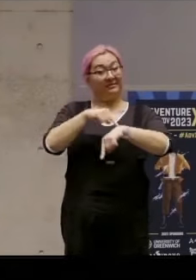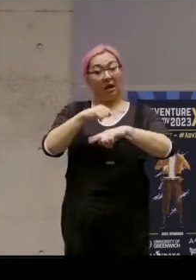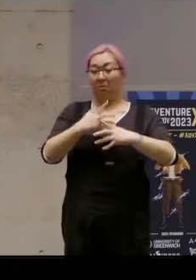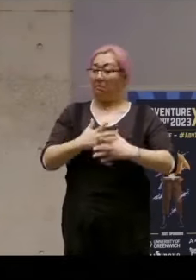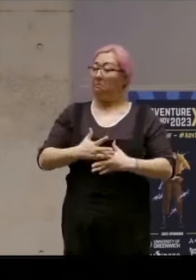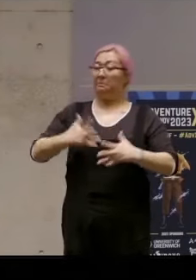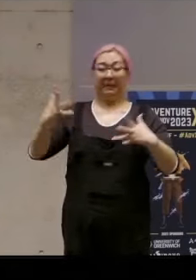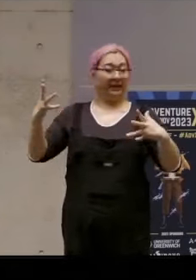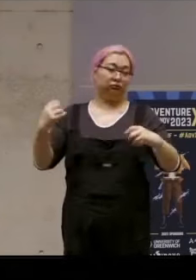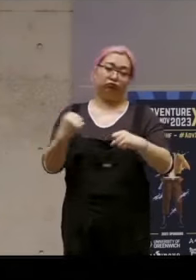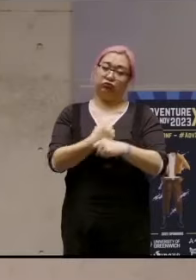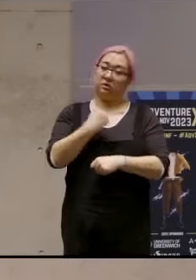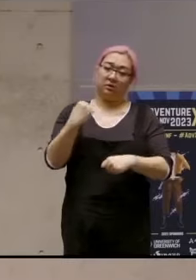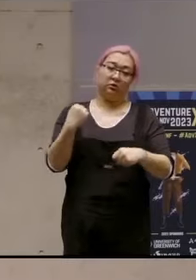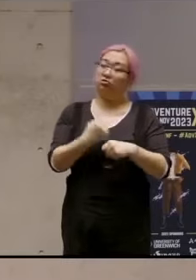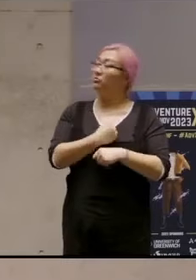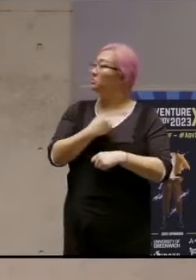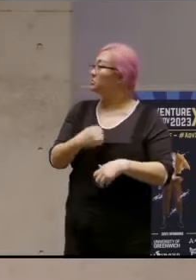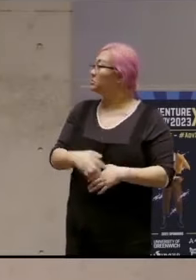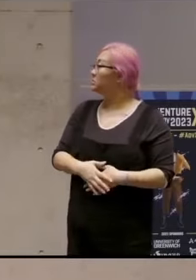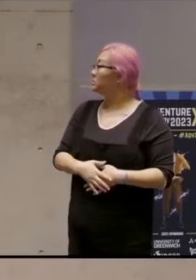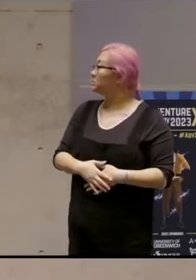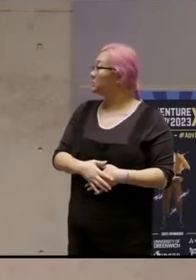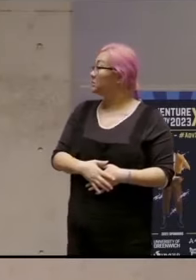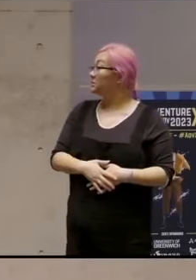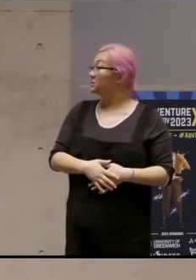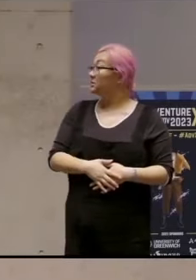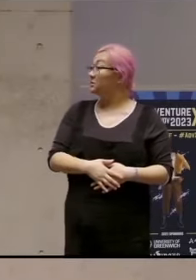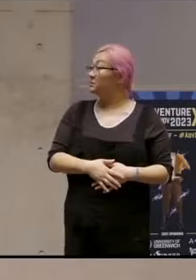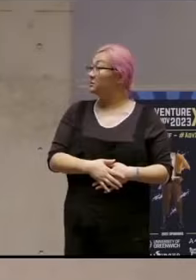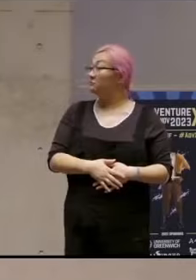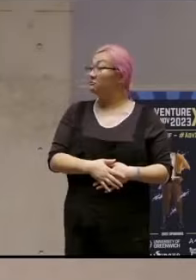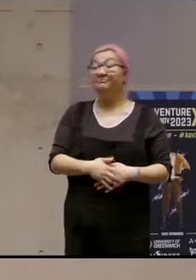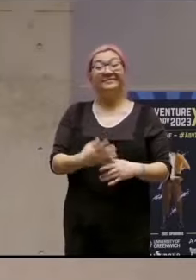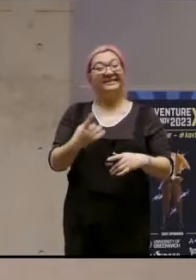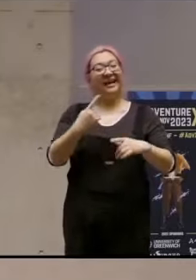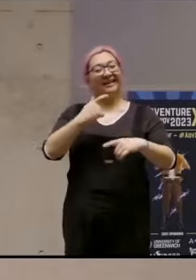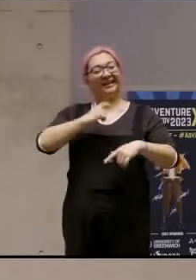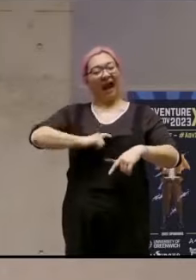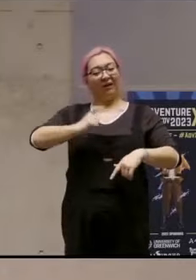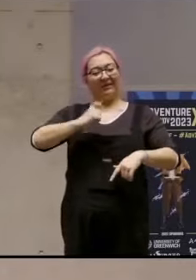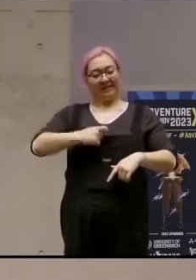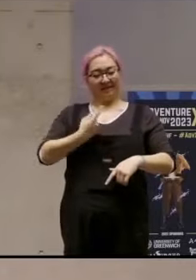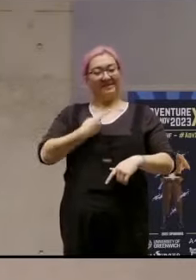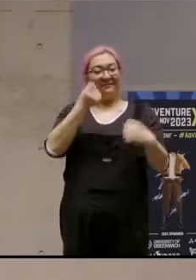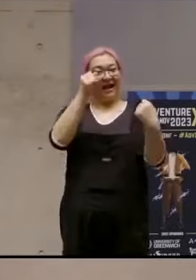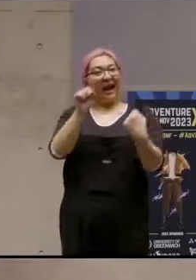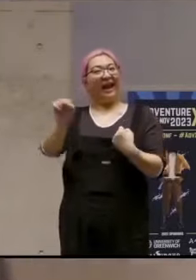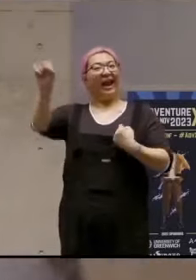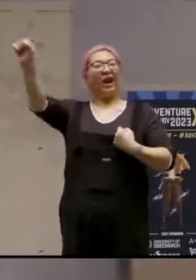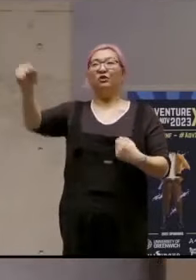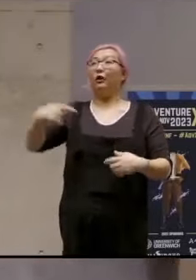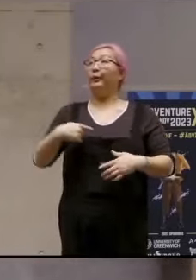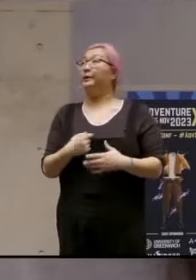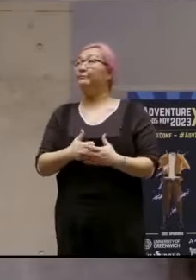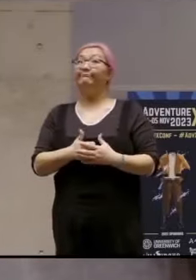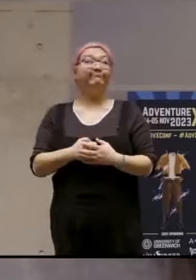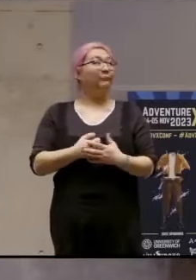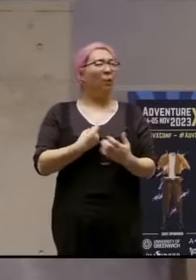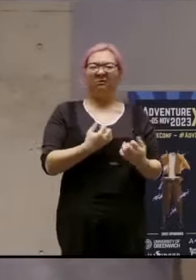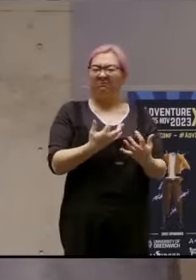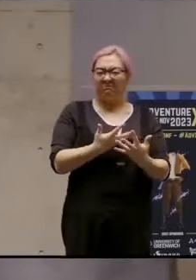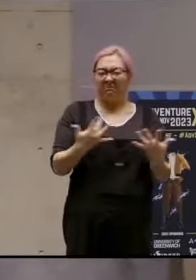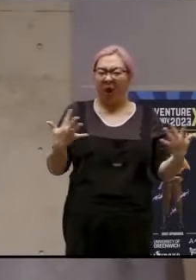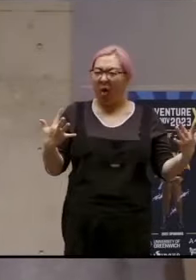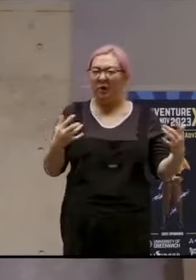this humorous adventure, we portray an unemployed hero in a land that heroes are pretty abundant and